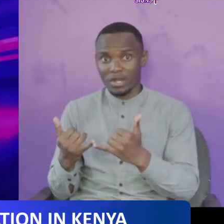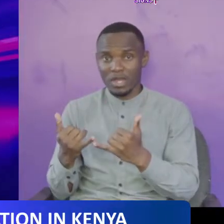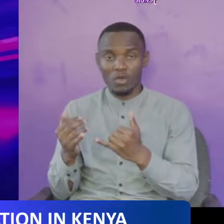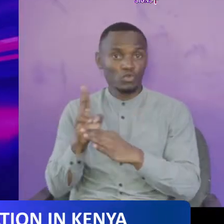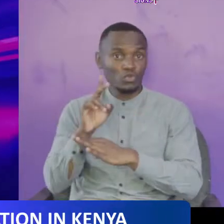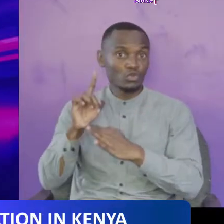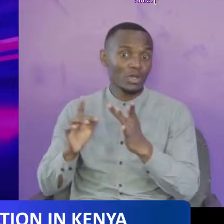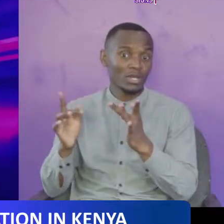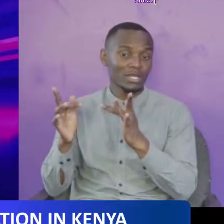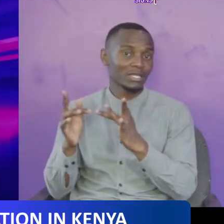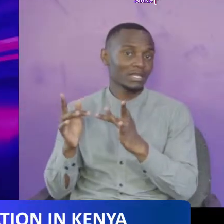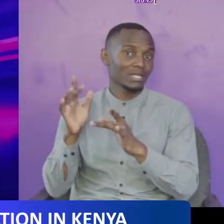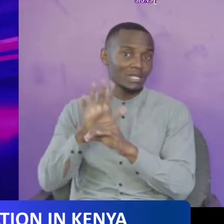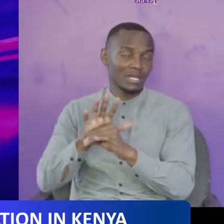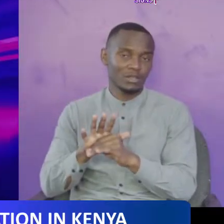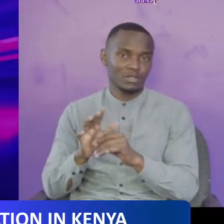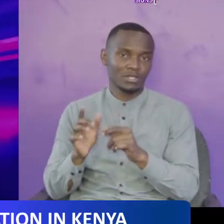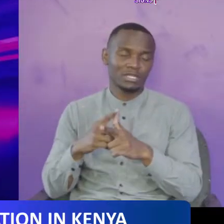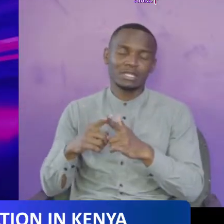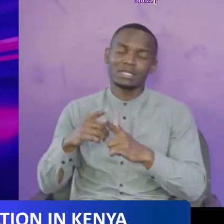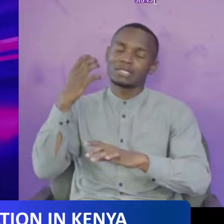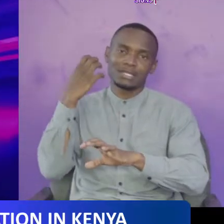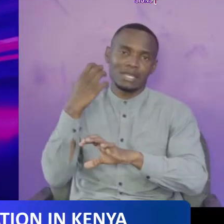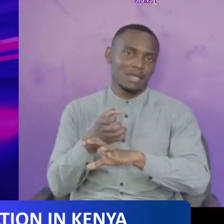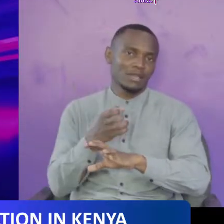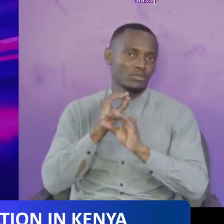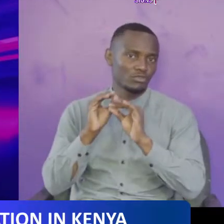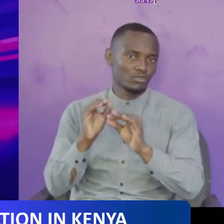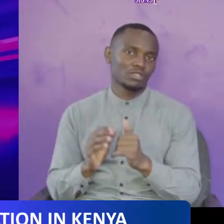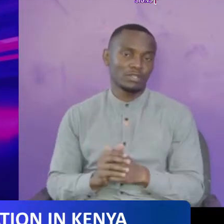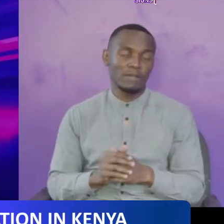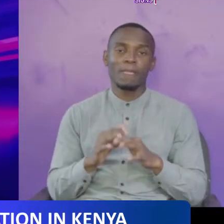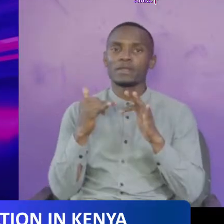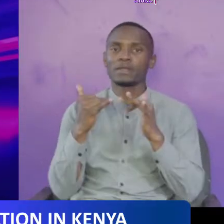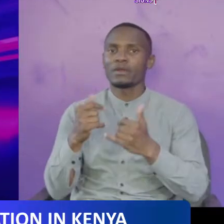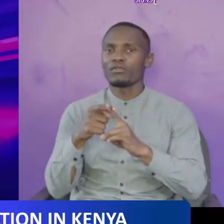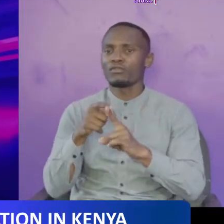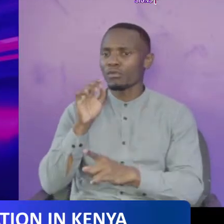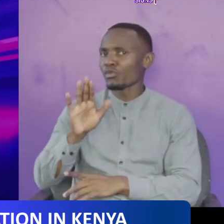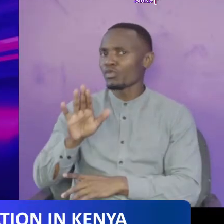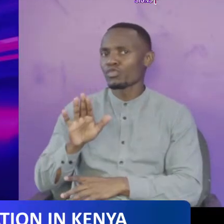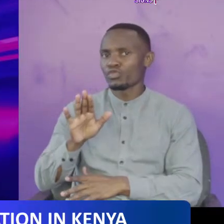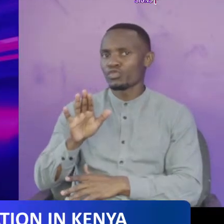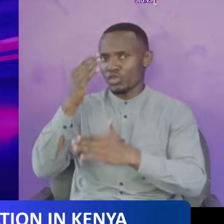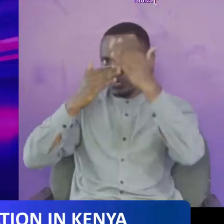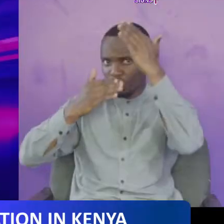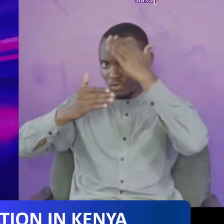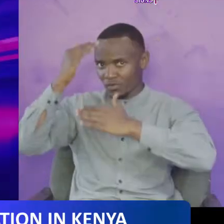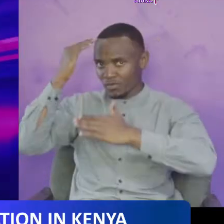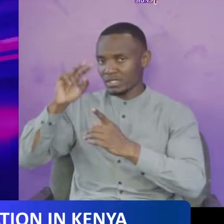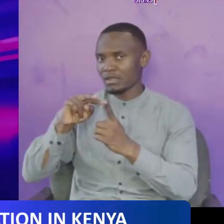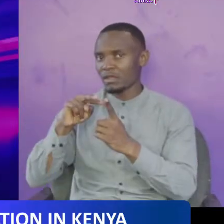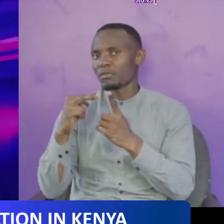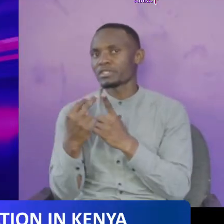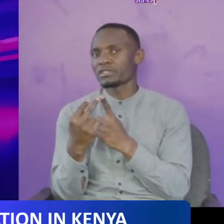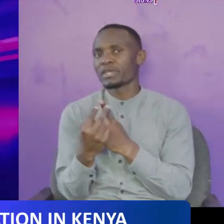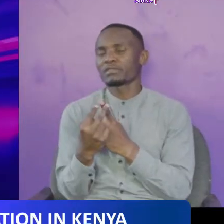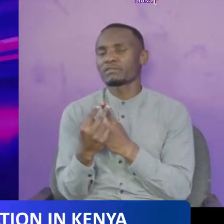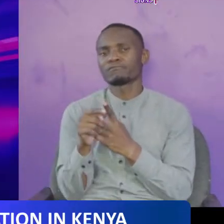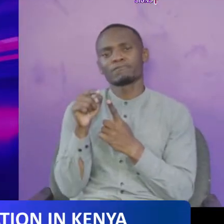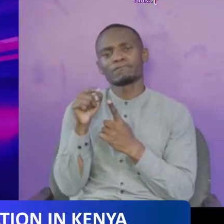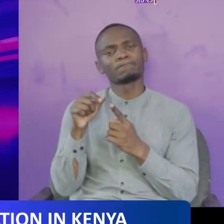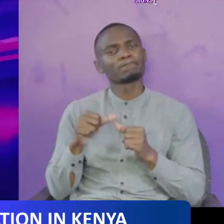things, it is hard to deal with them. So from a St. Paul's University perspective, this continuous